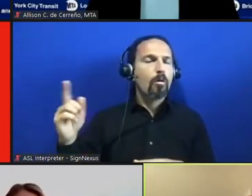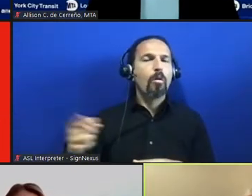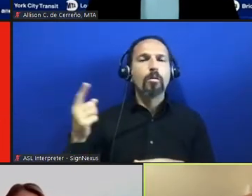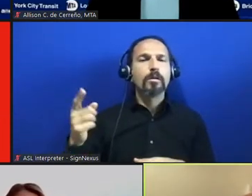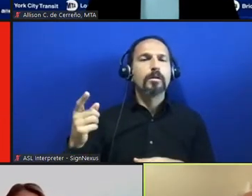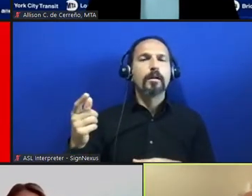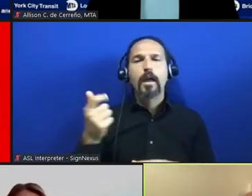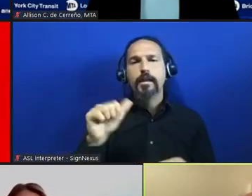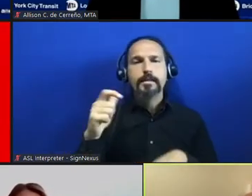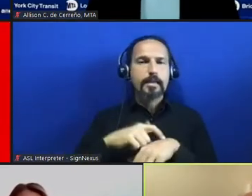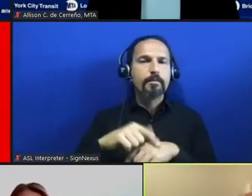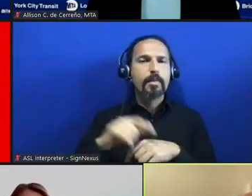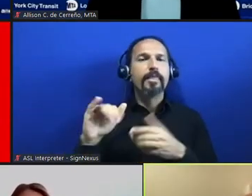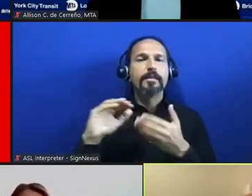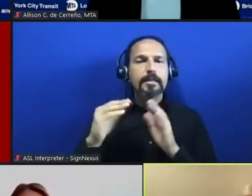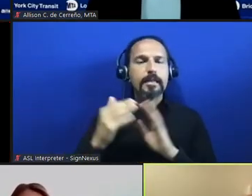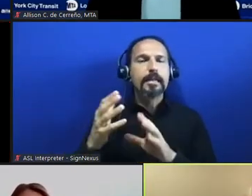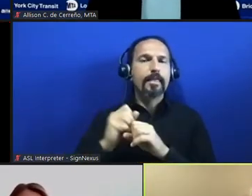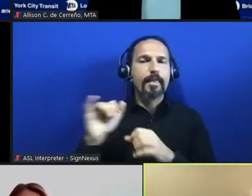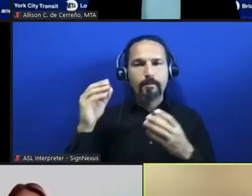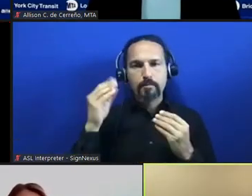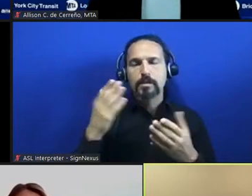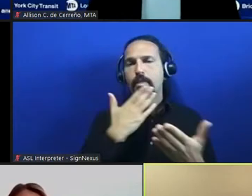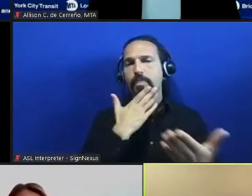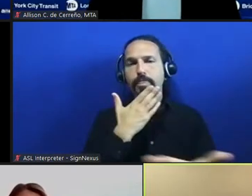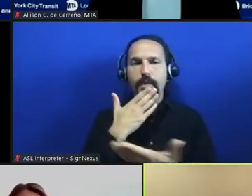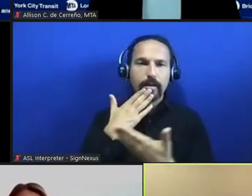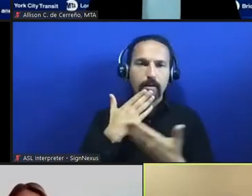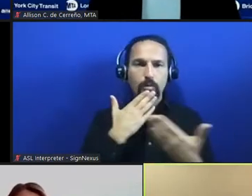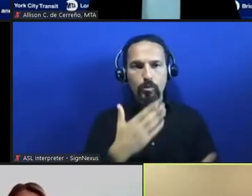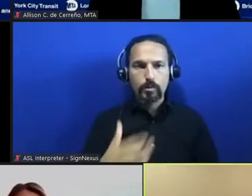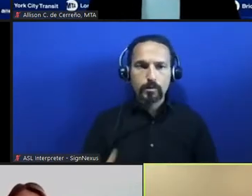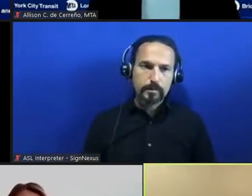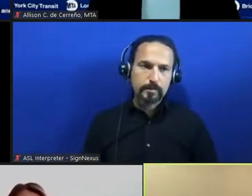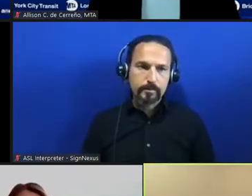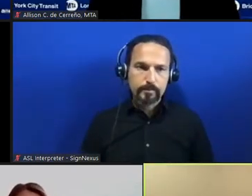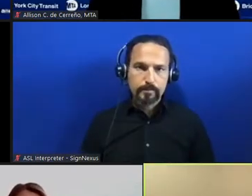time and the city should get that information thank you